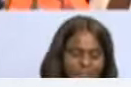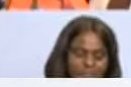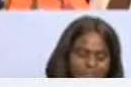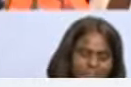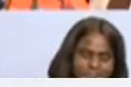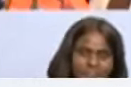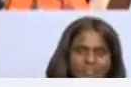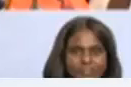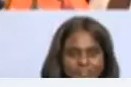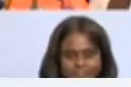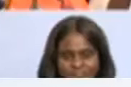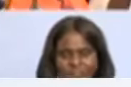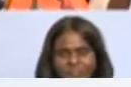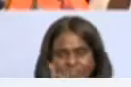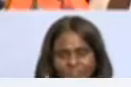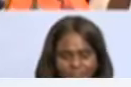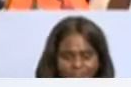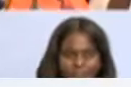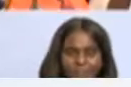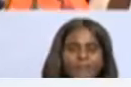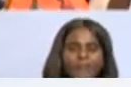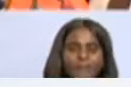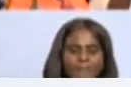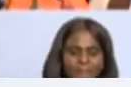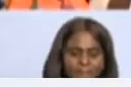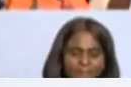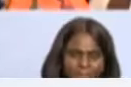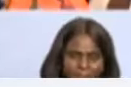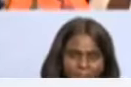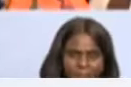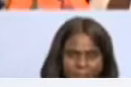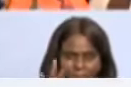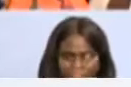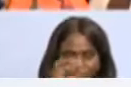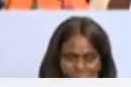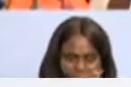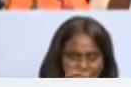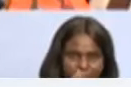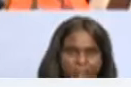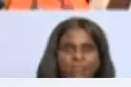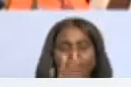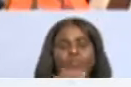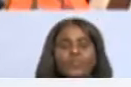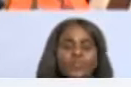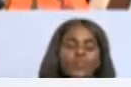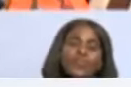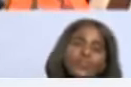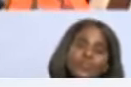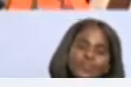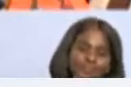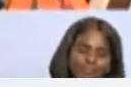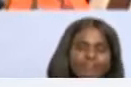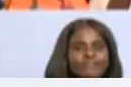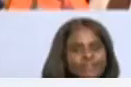we witness the best of the humanity, the human spirit, determination, perseverance, and triumph.